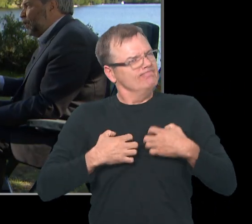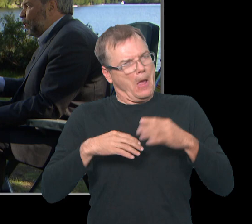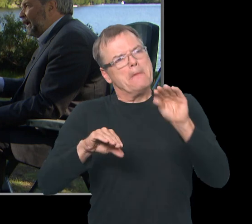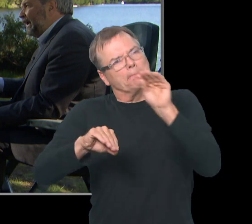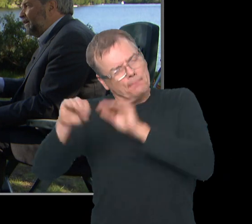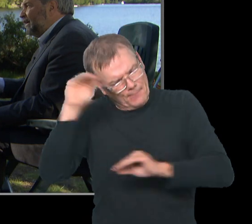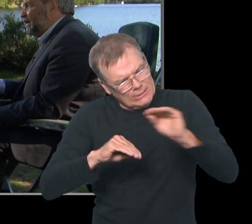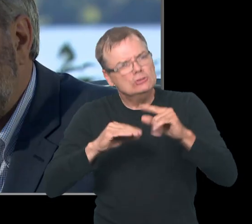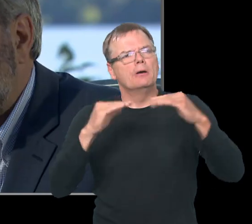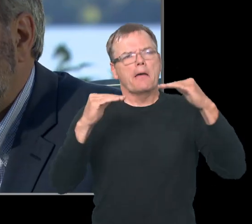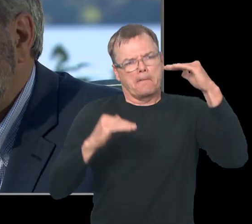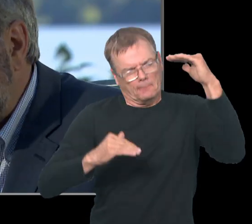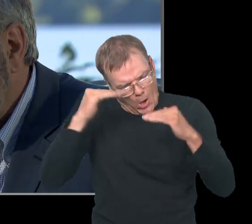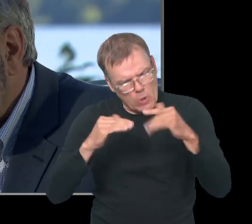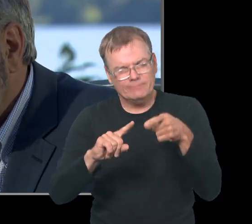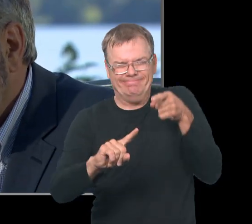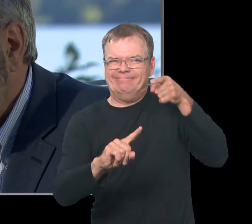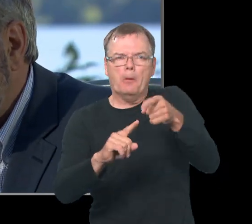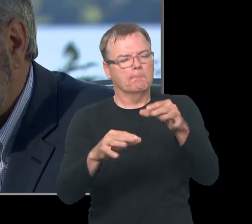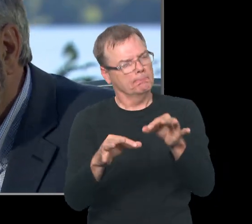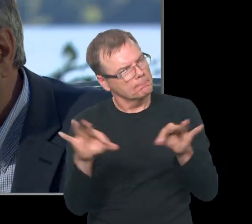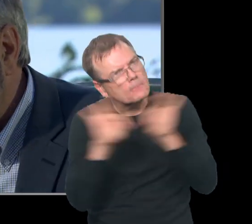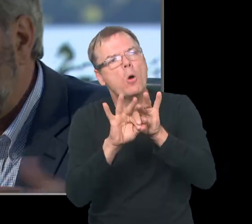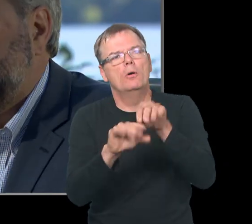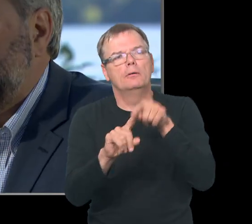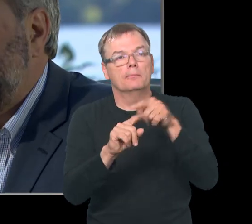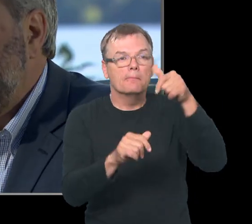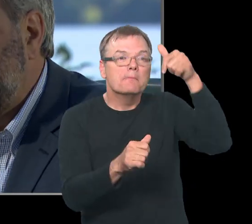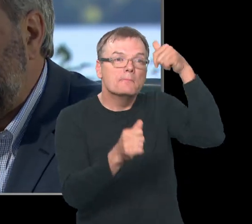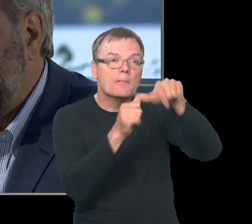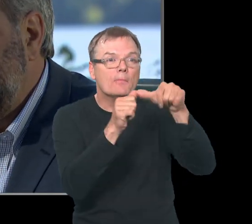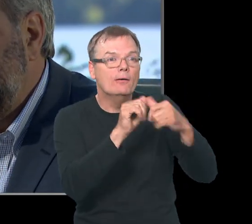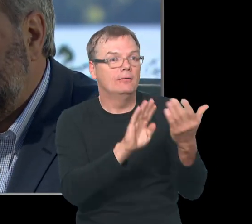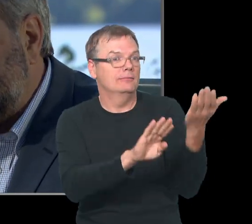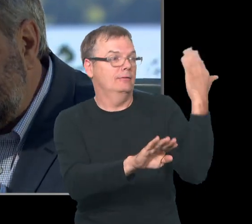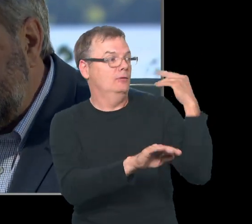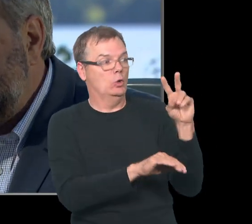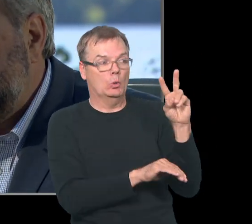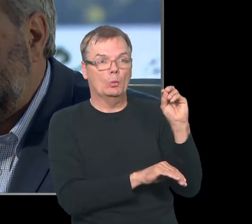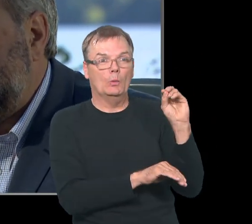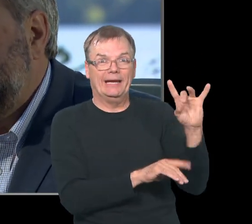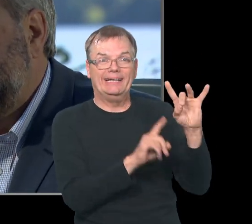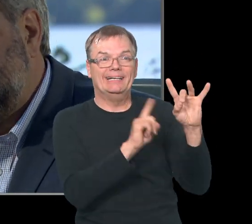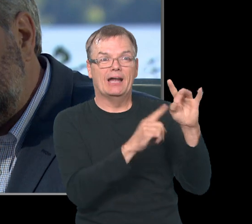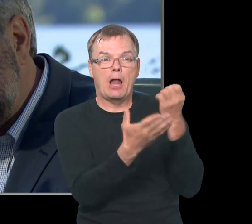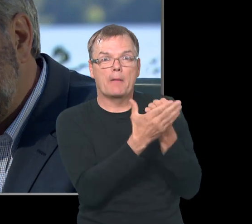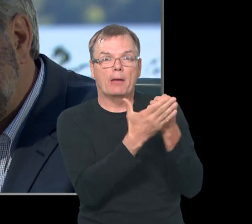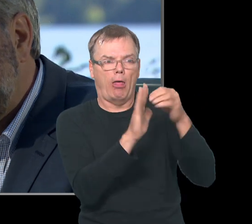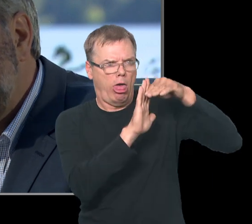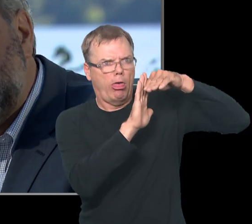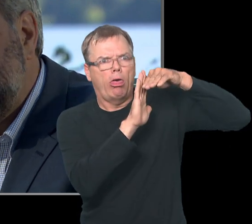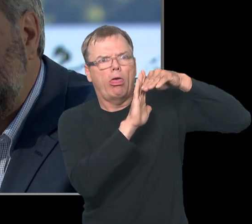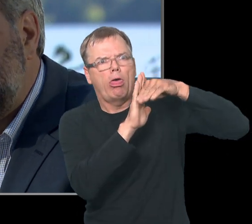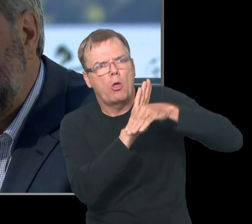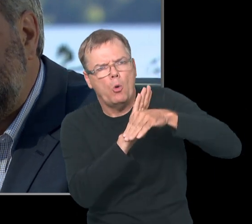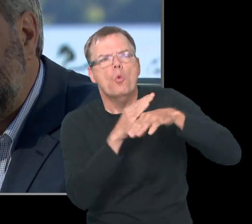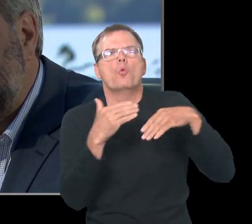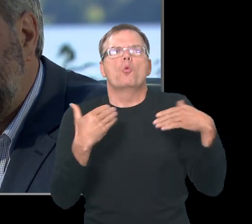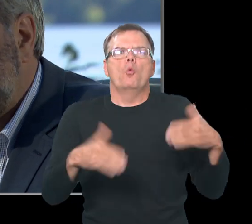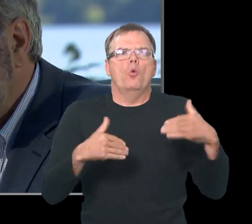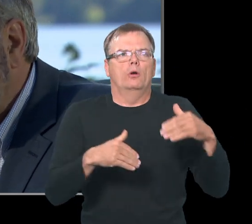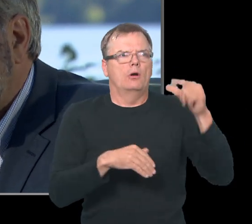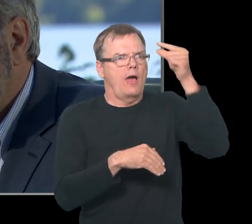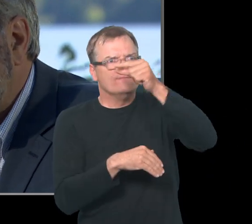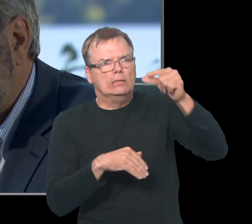through in 2008, where it was absolutely necessary for the government to move rapidly to staunch that and to spend more than we were taking